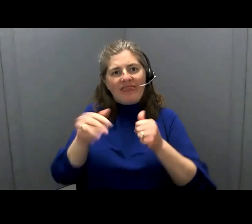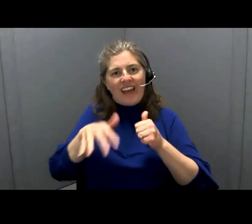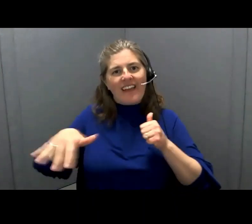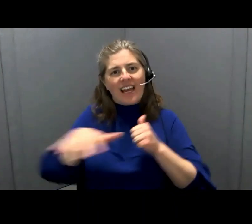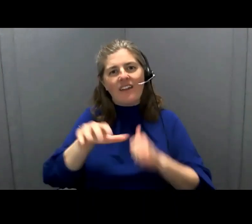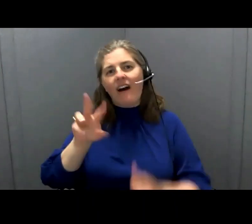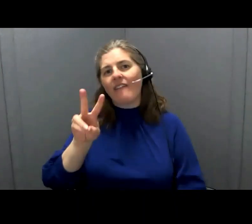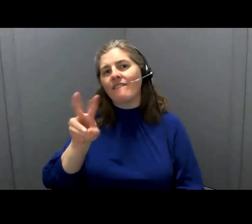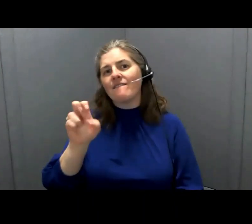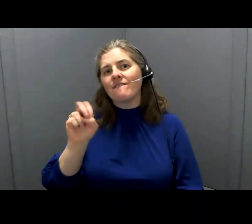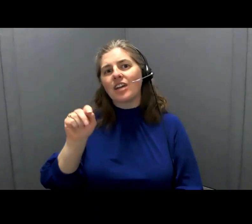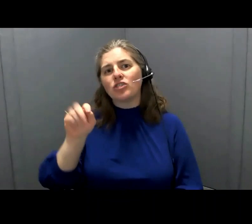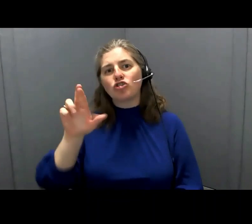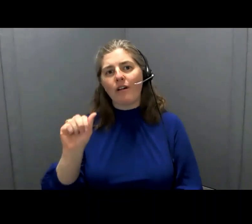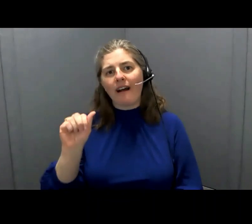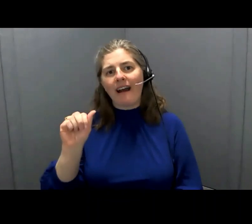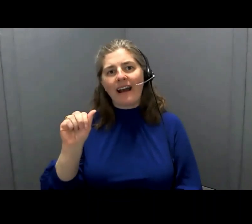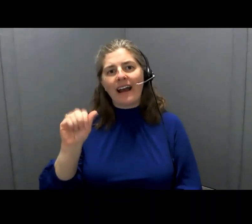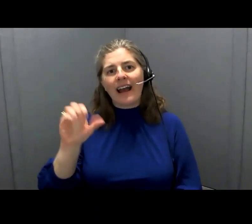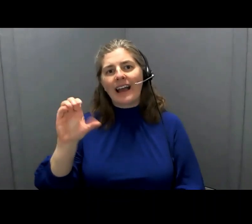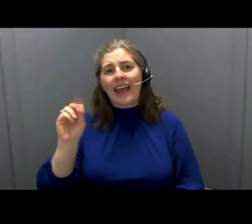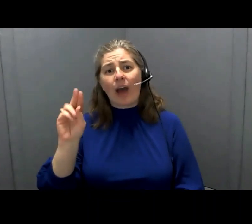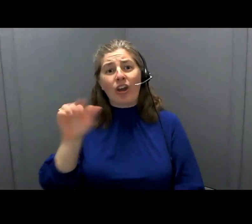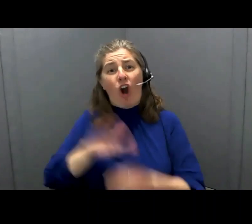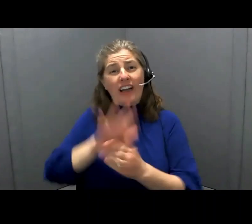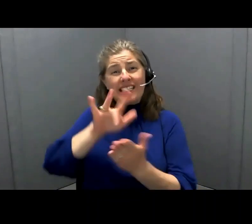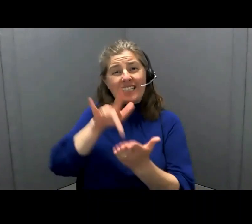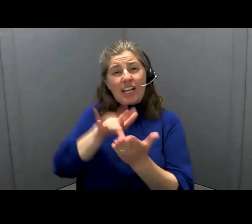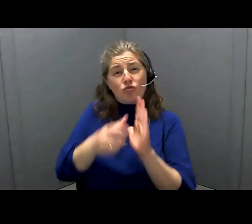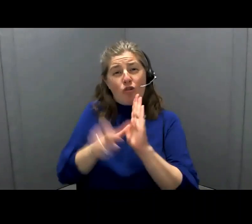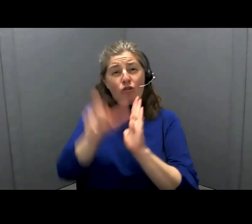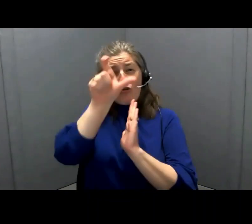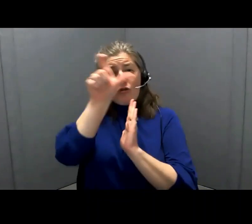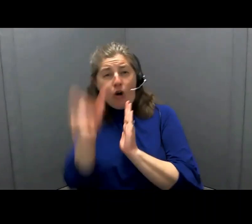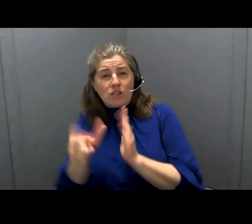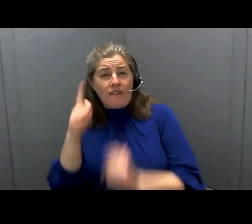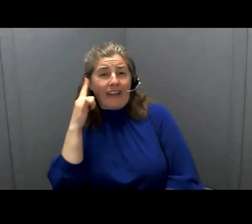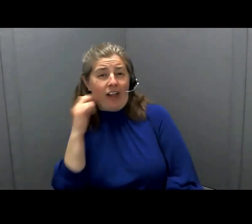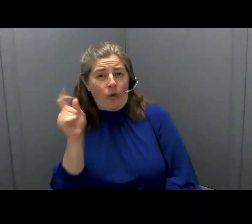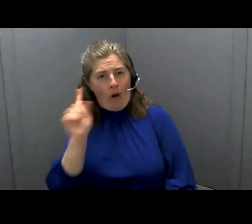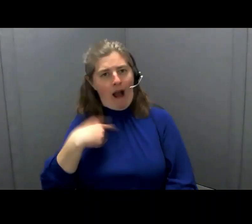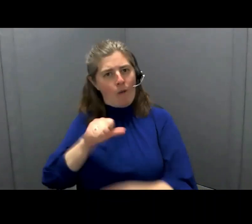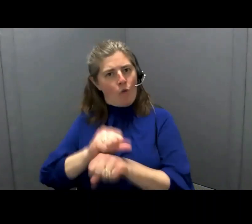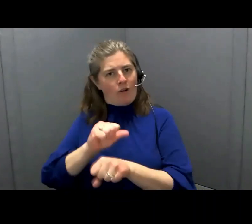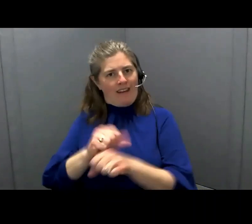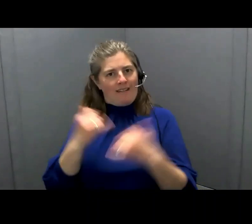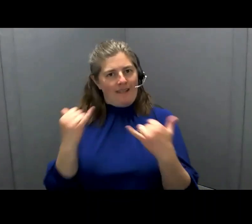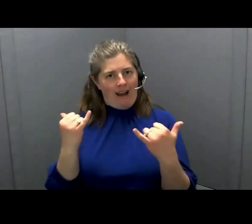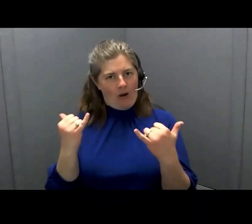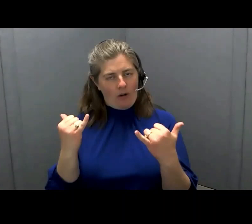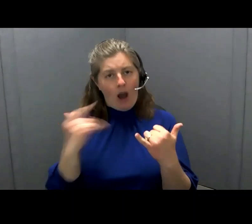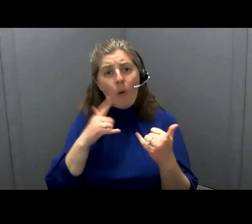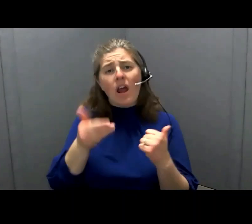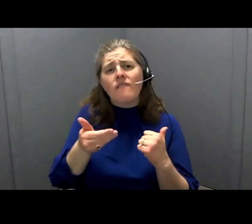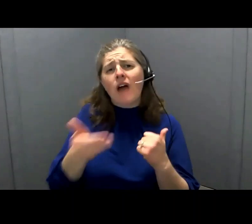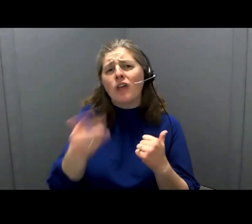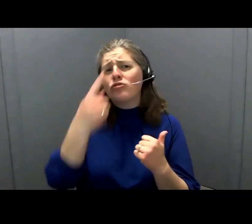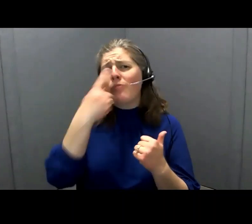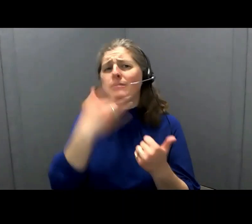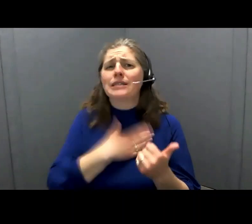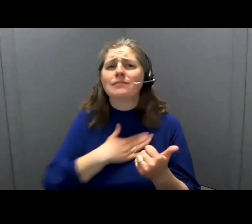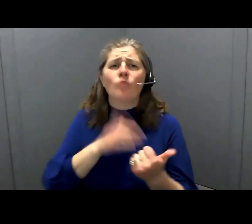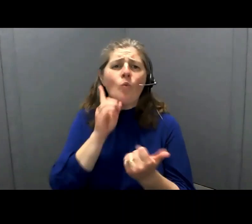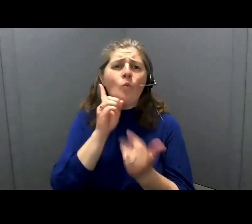Ventura County here on the central coast of California, where I'm working from. And I want to invite you to take a